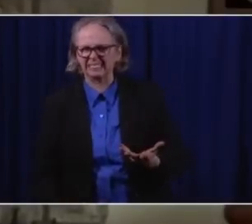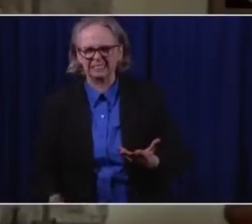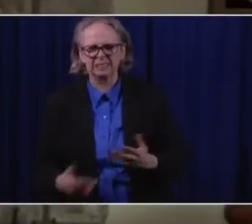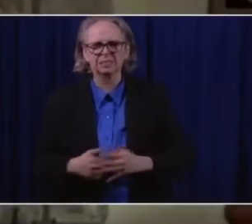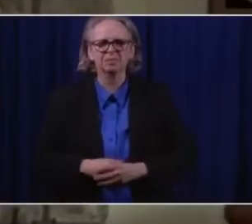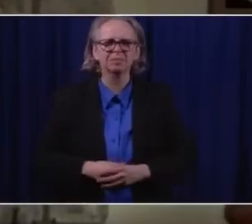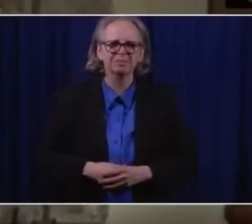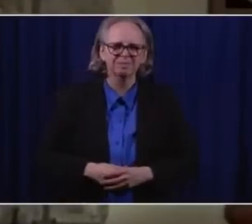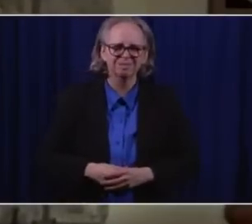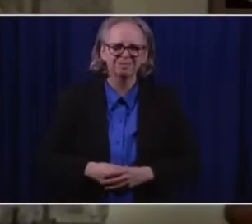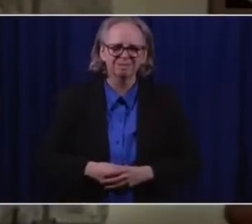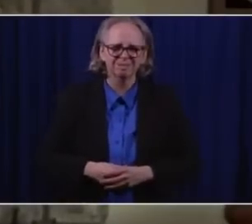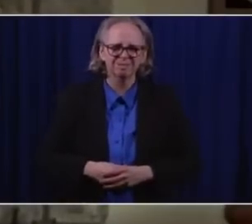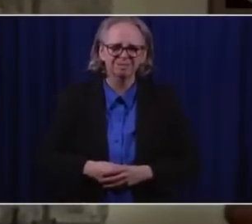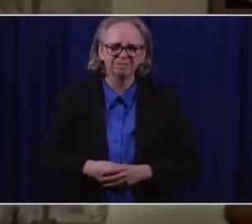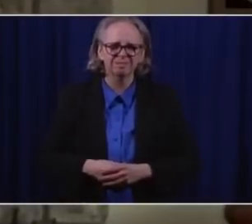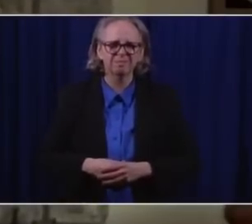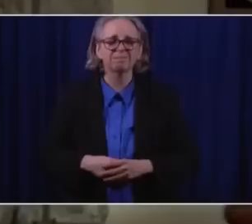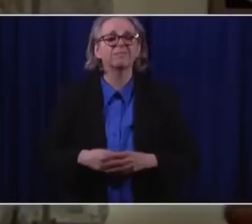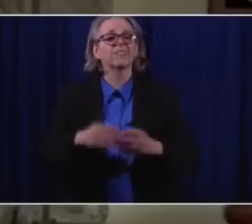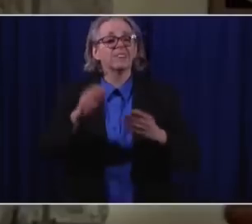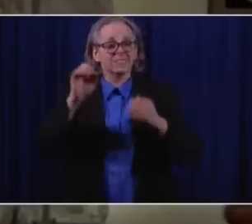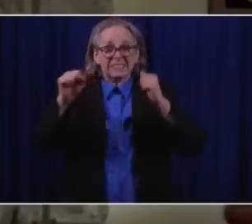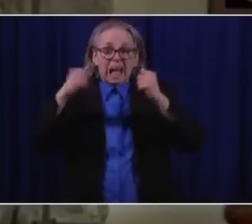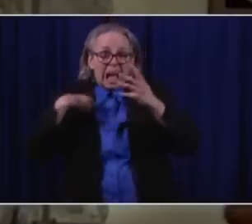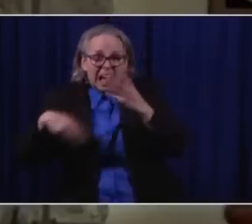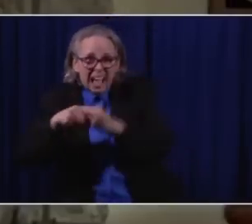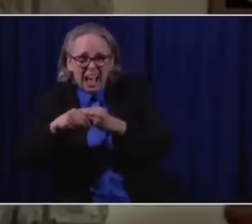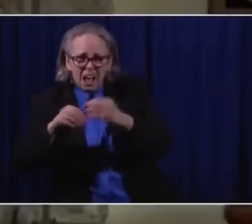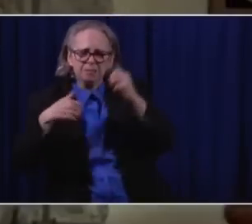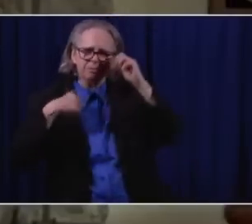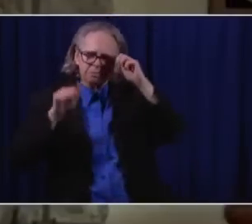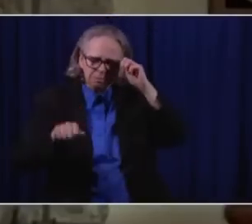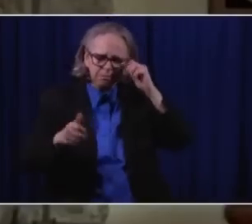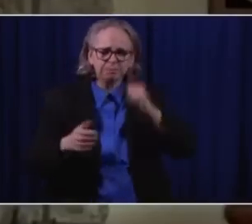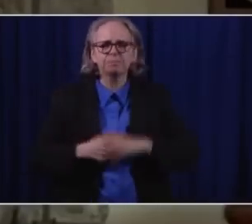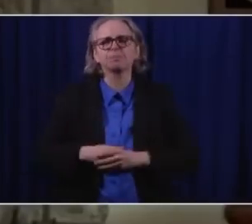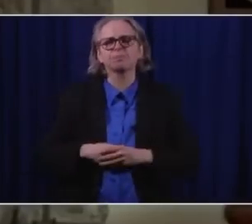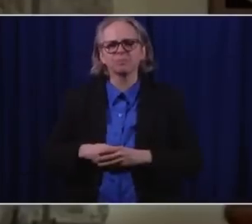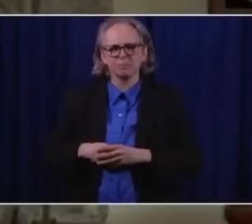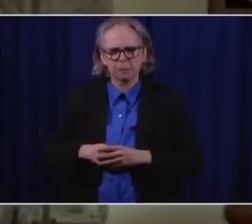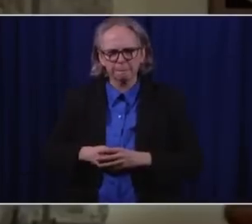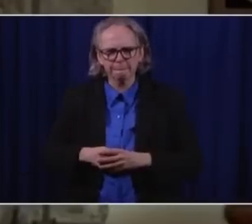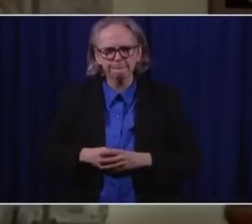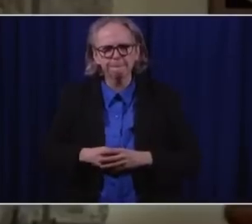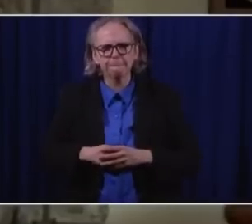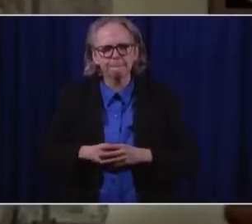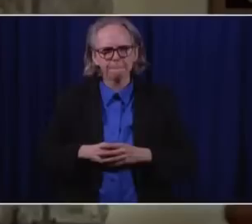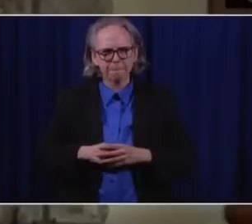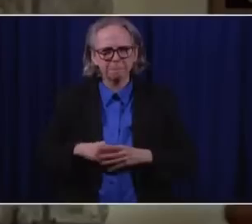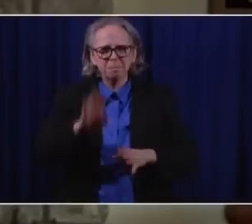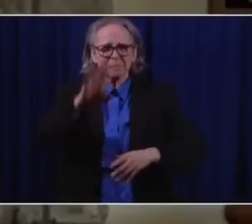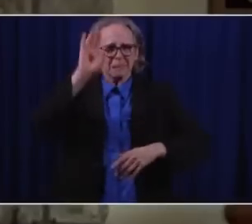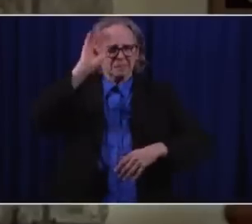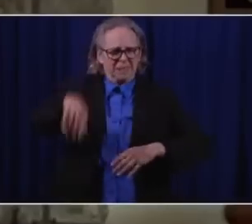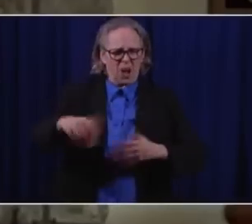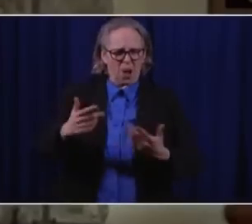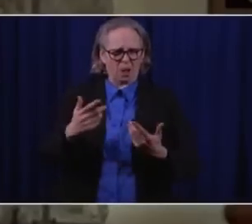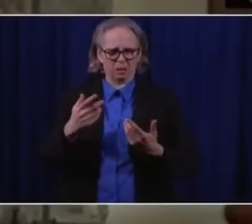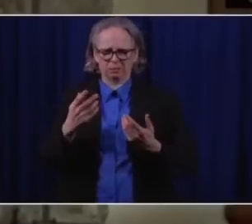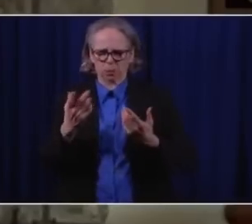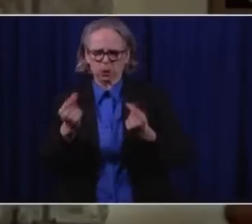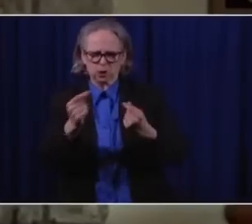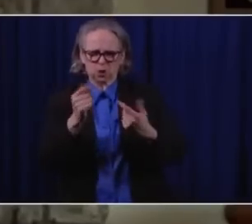Yeah, I think that what I would add to that is that we all know what it is we need to do. And the steps that have